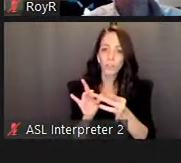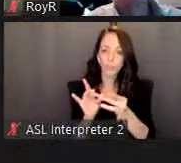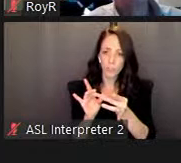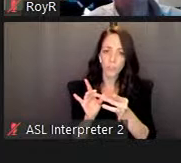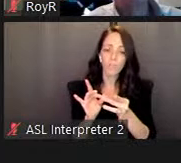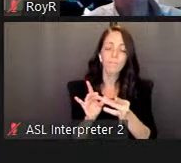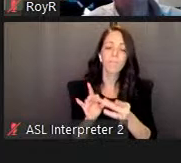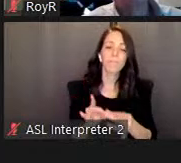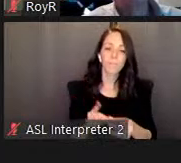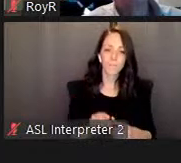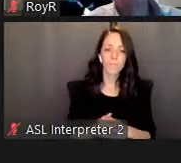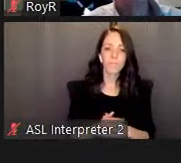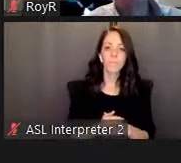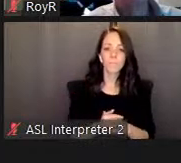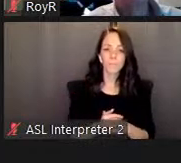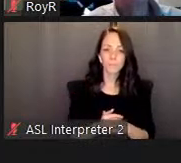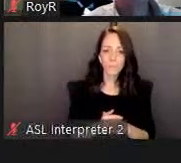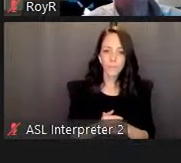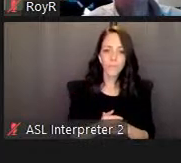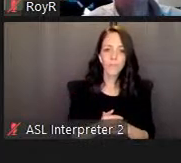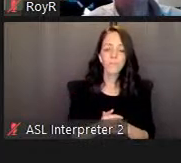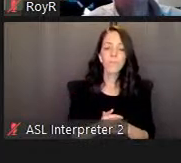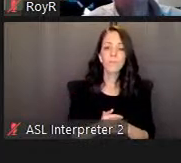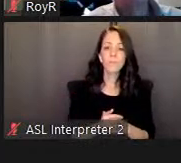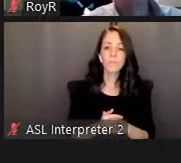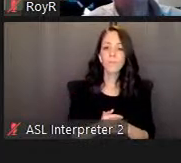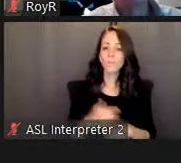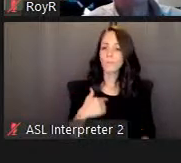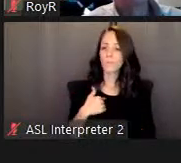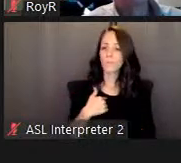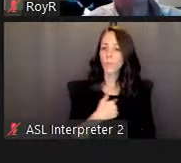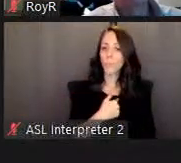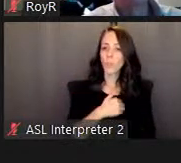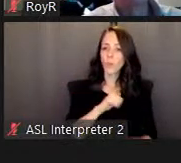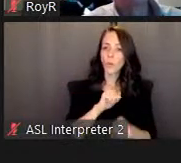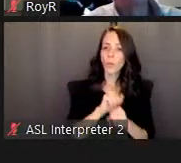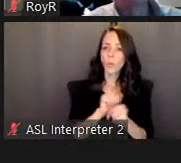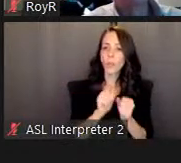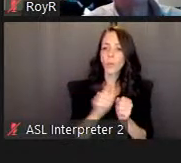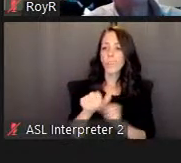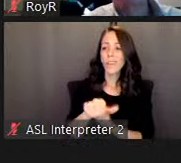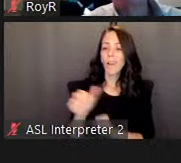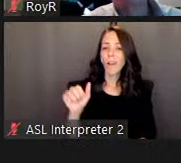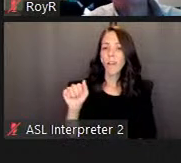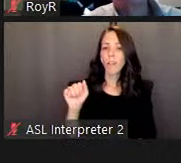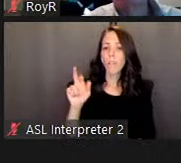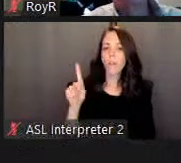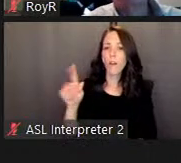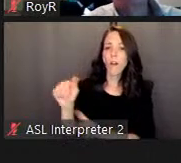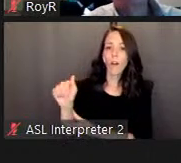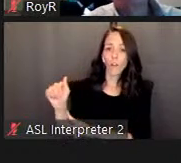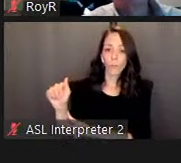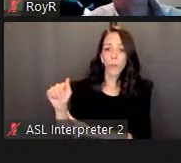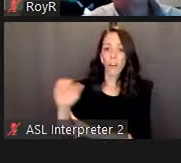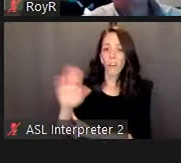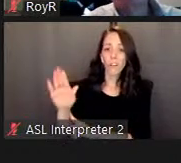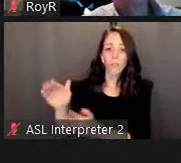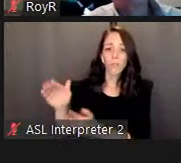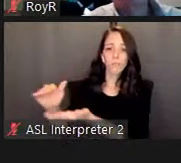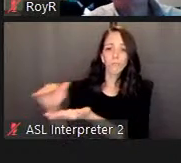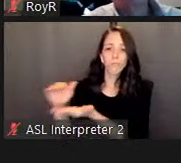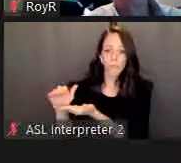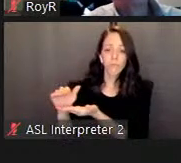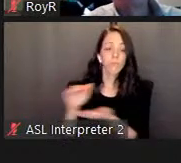cross-jurisdictional way. And what I mean by that is we're working with other ARPA recipients, so cities across our region as